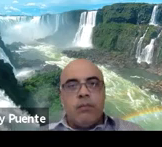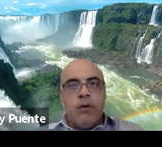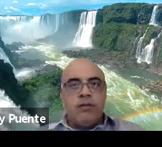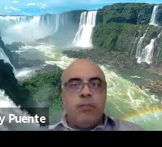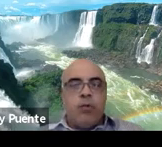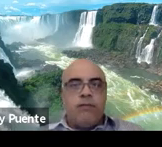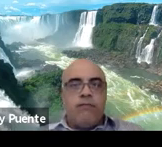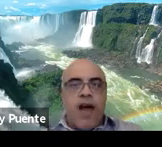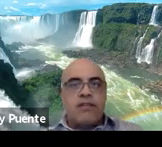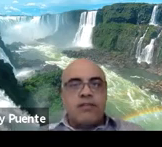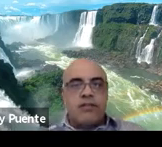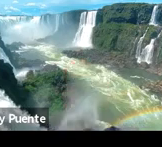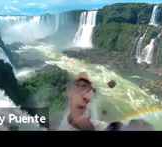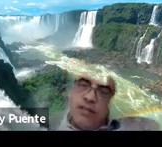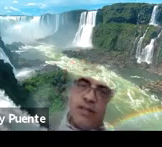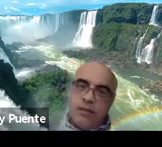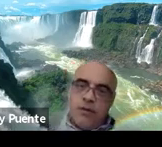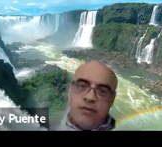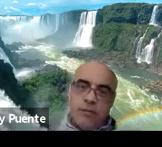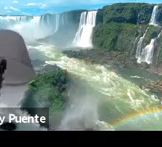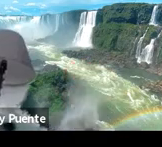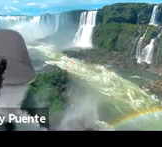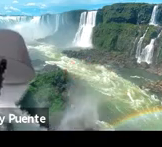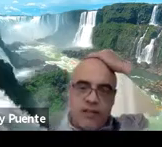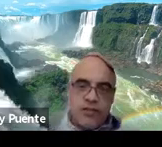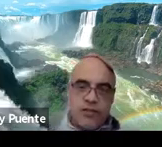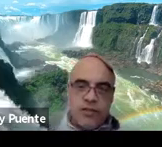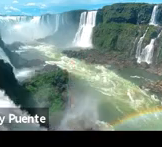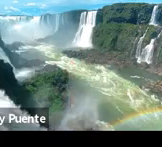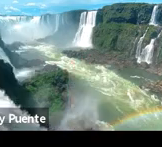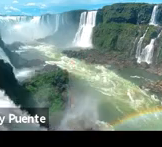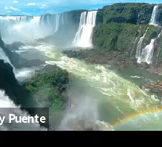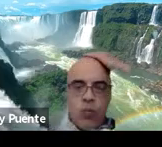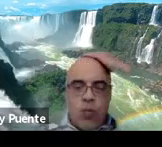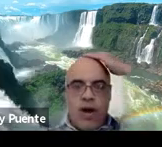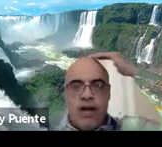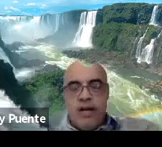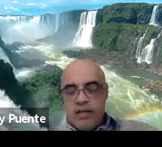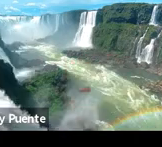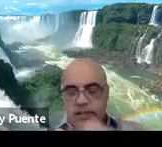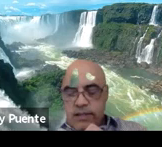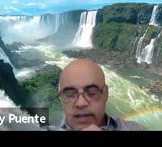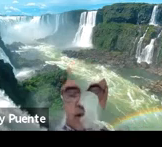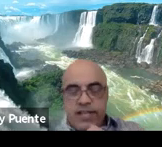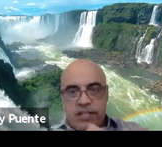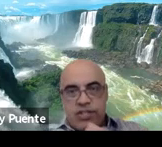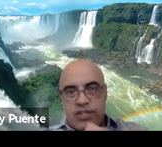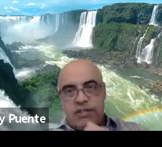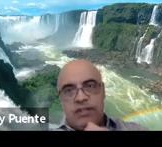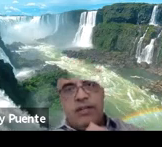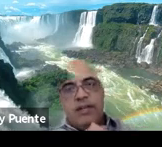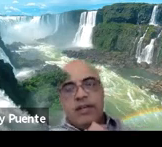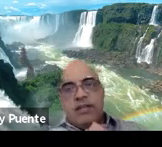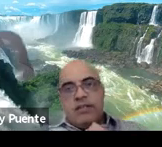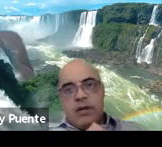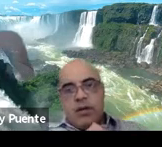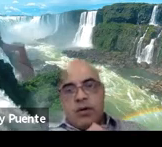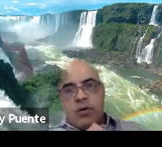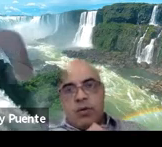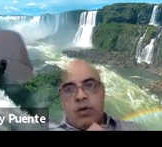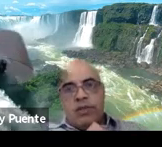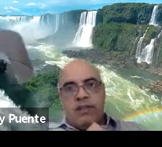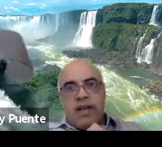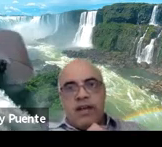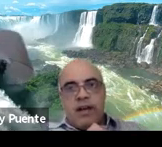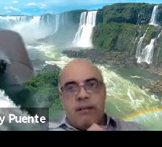what was the most important factor? The most important factor was attention.